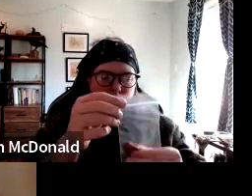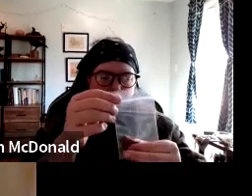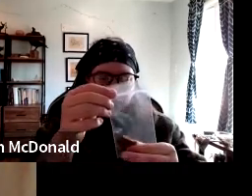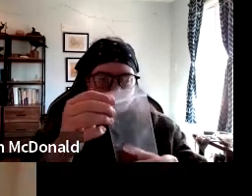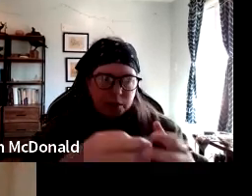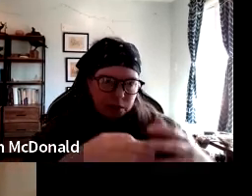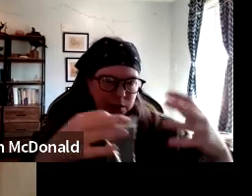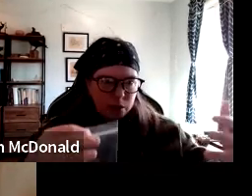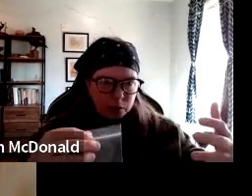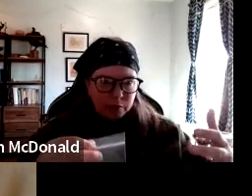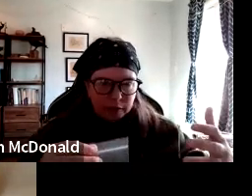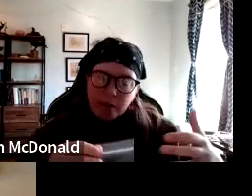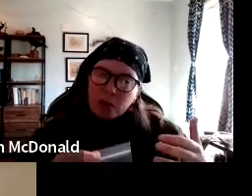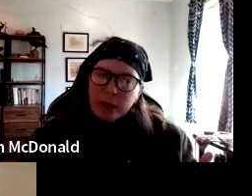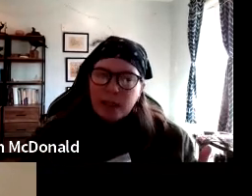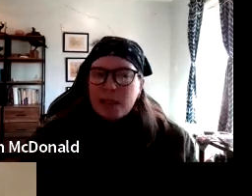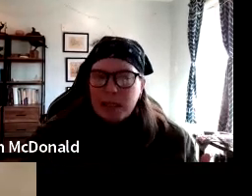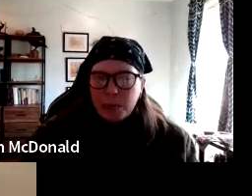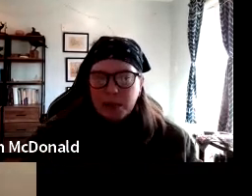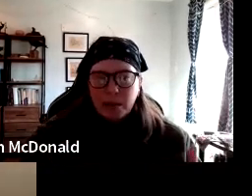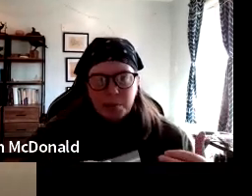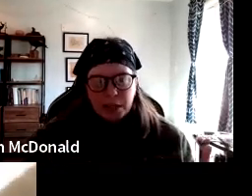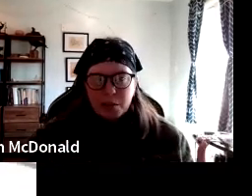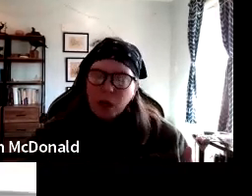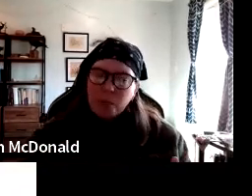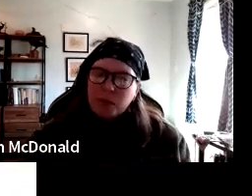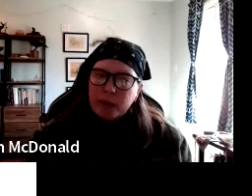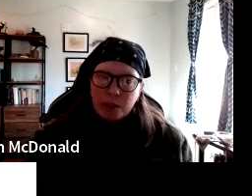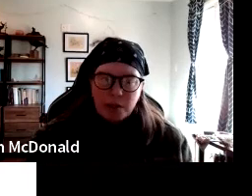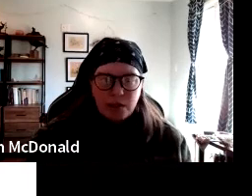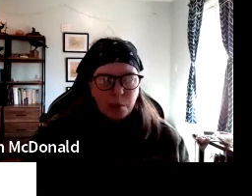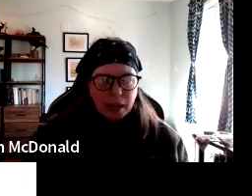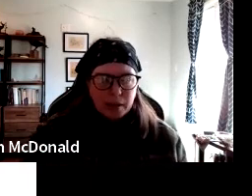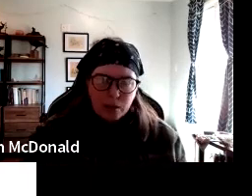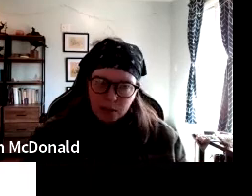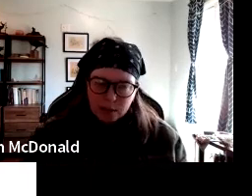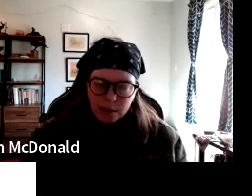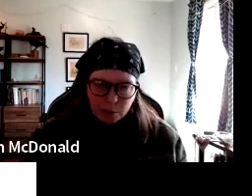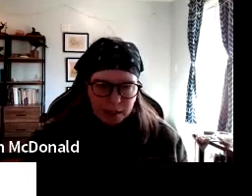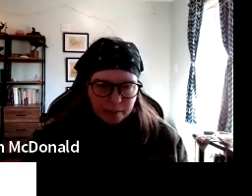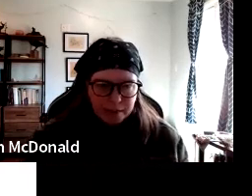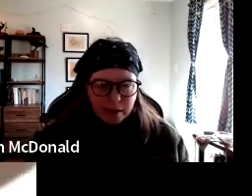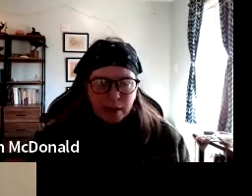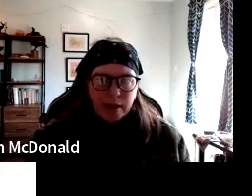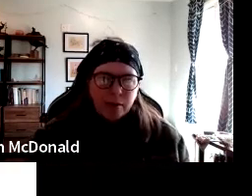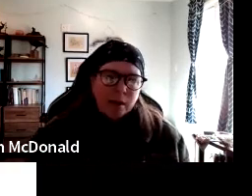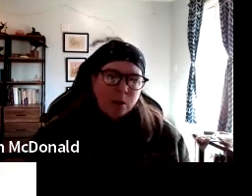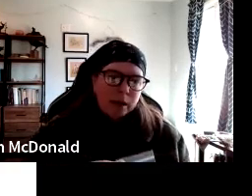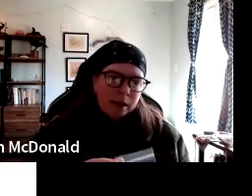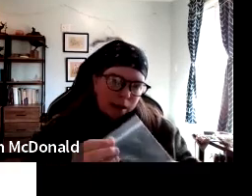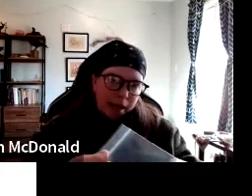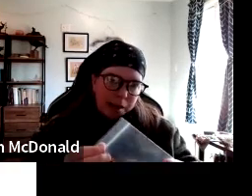the fungus to inflate so we can see it better and make some observations about it in just a little bit.